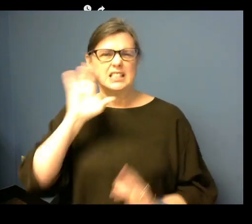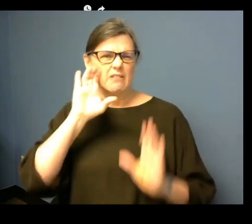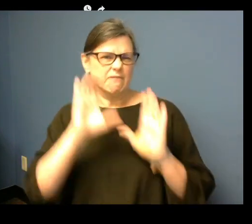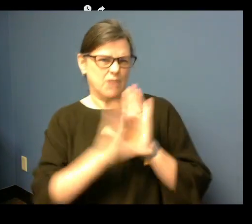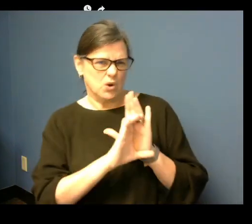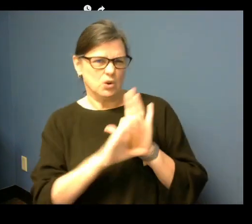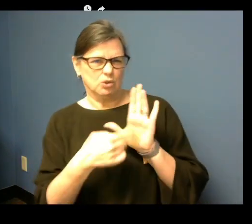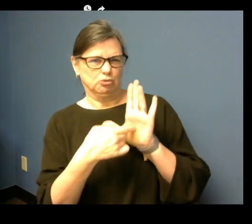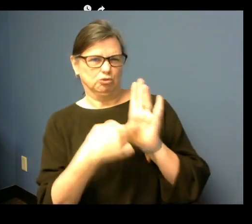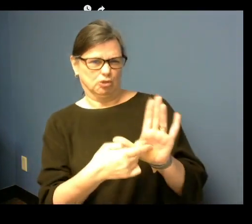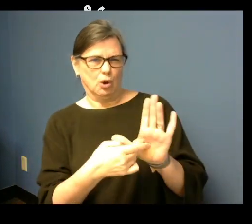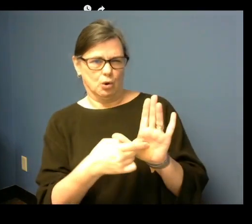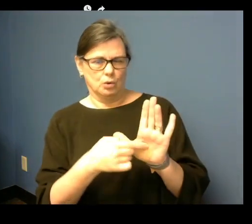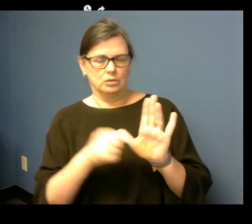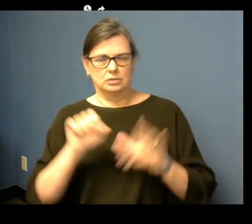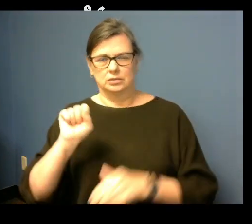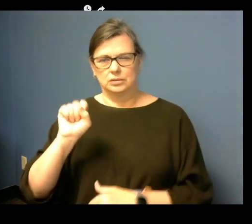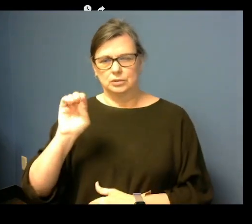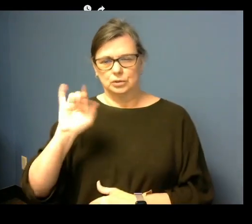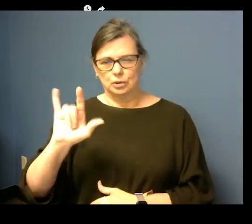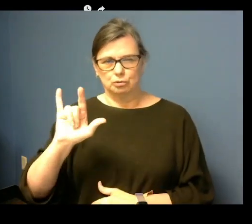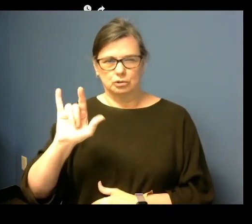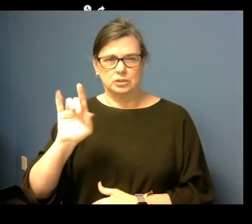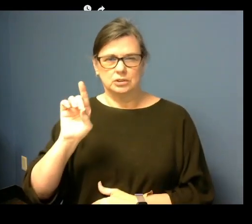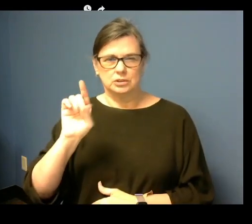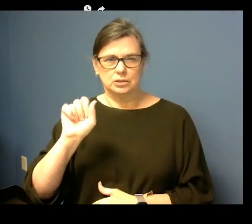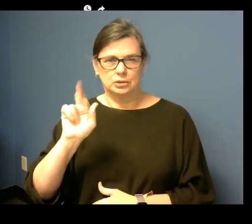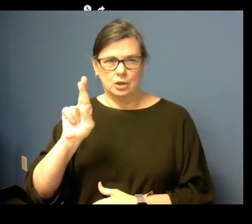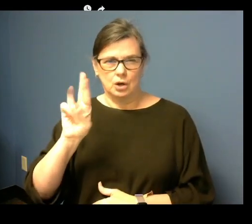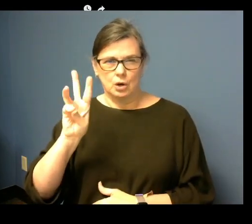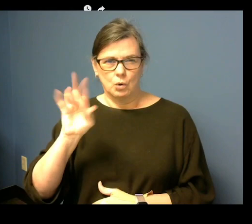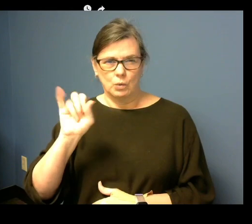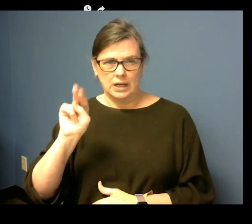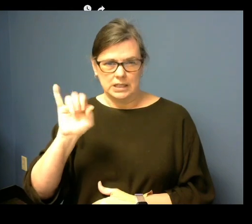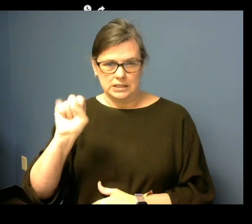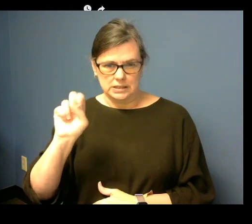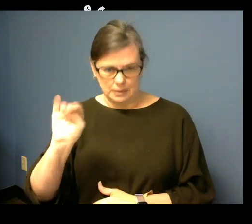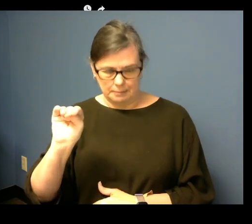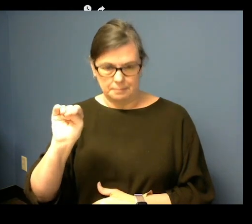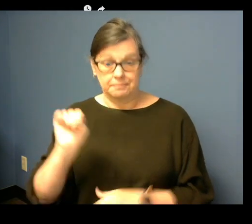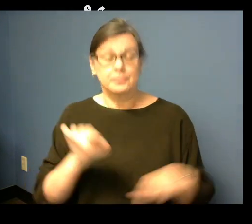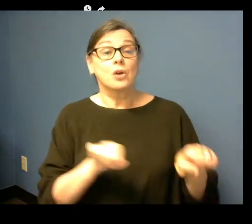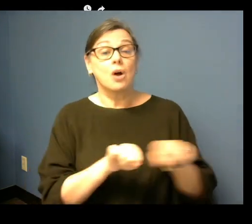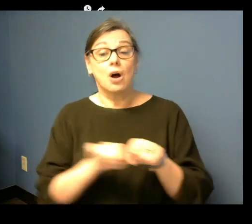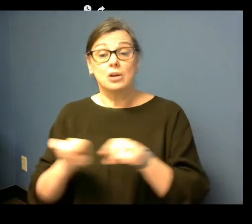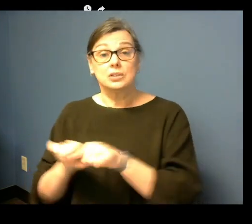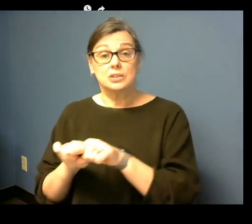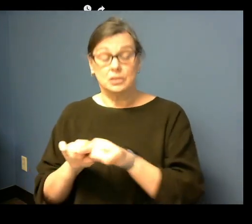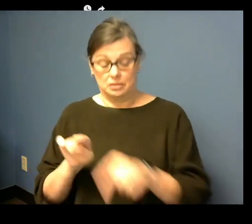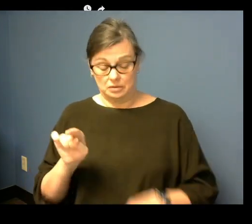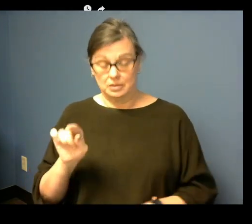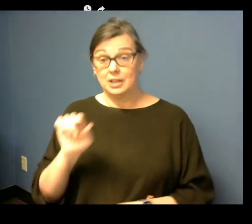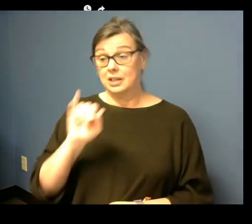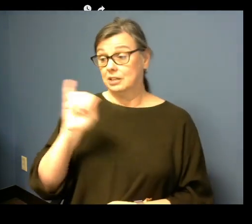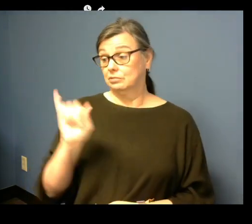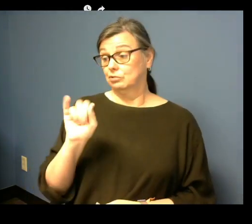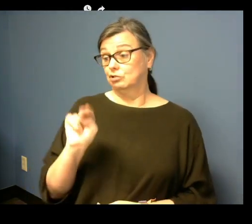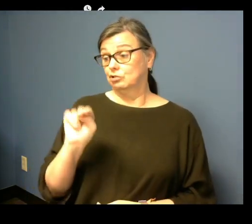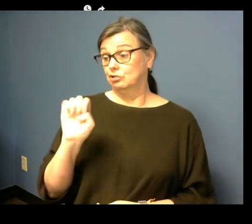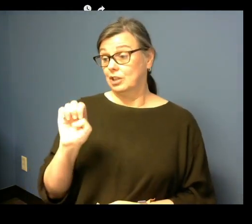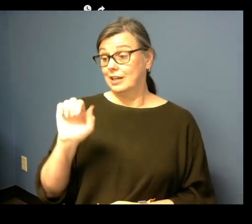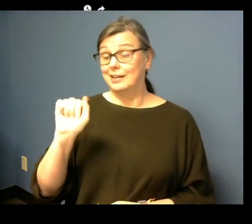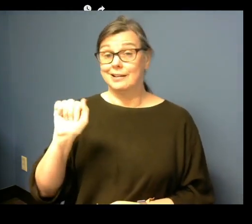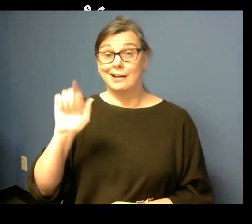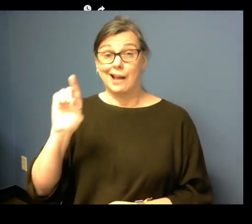Jacob Reese and some of the policies of Jane Addams. You'll see some of those kind of social Darwinian ideas.